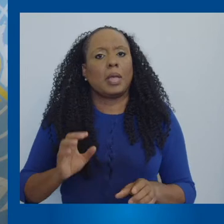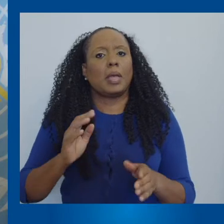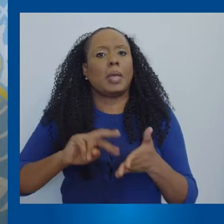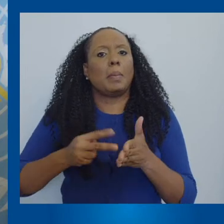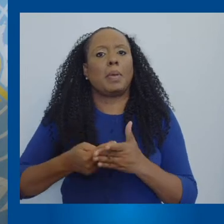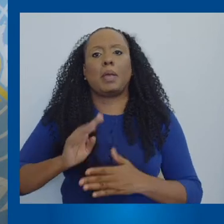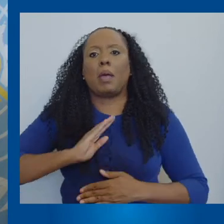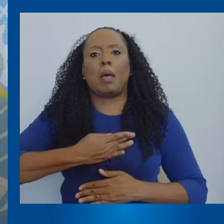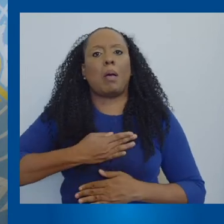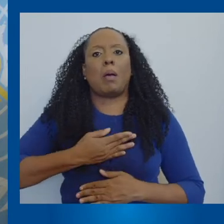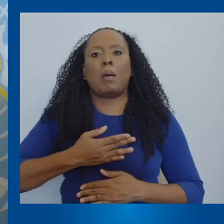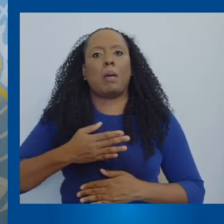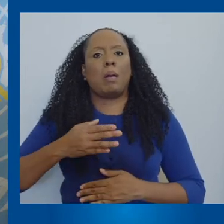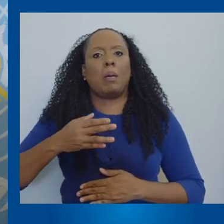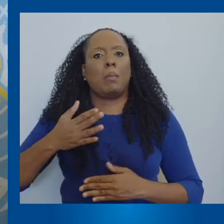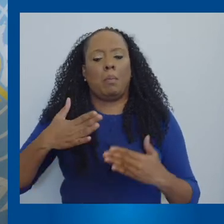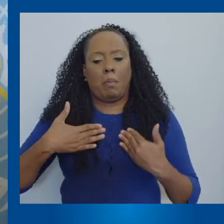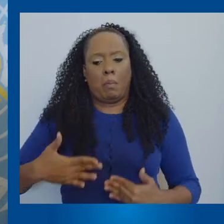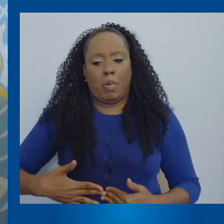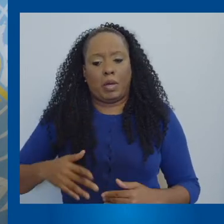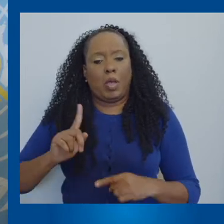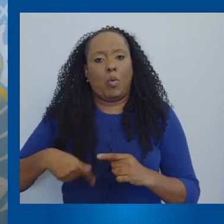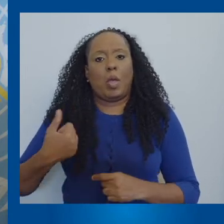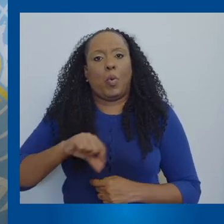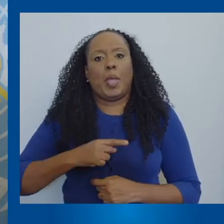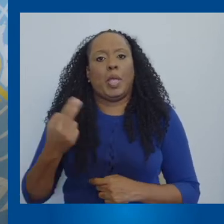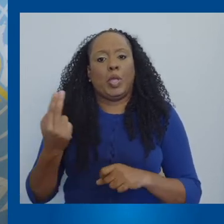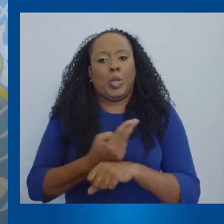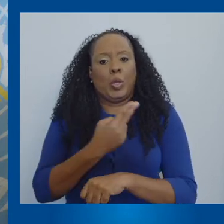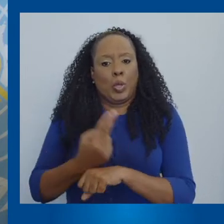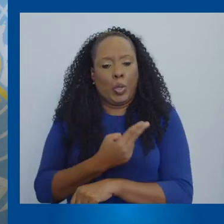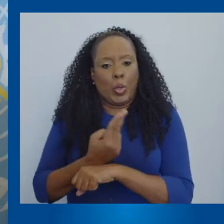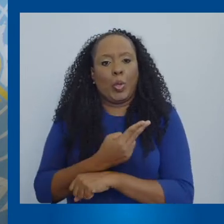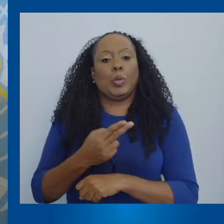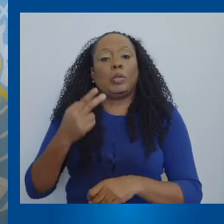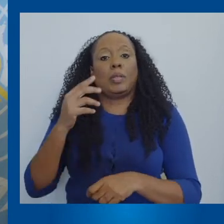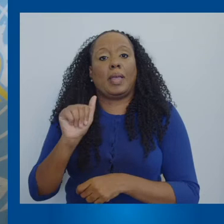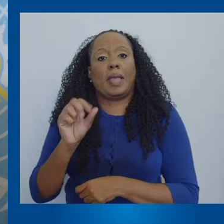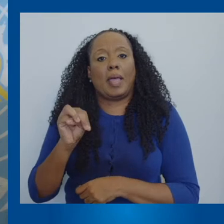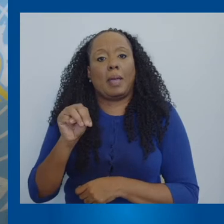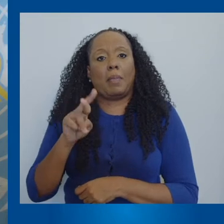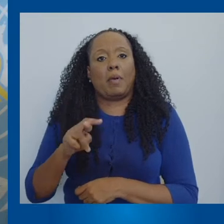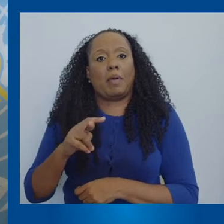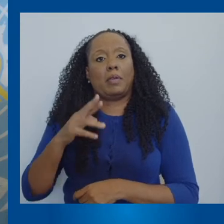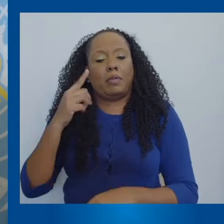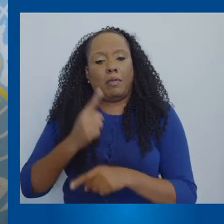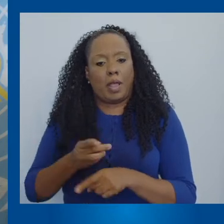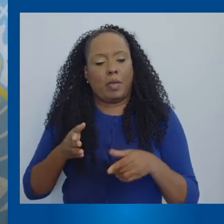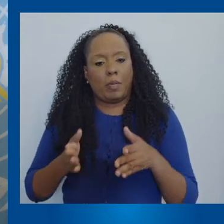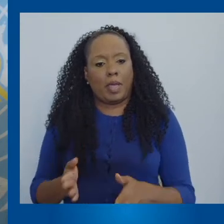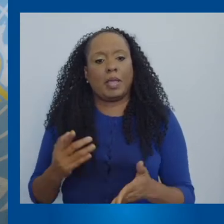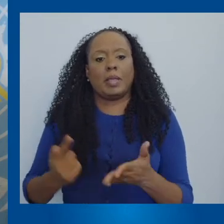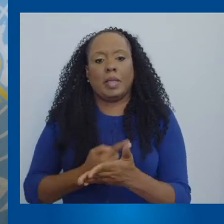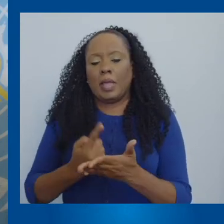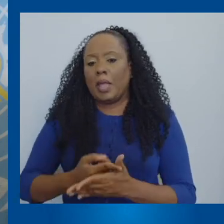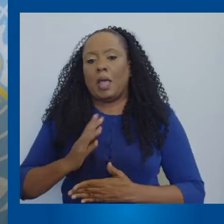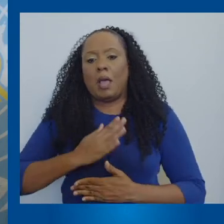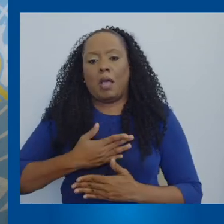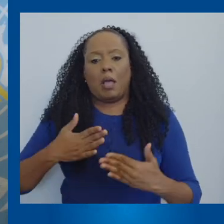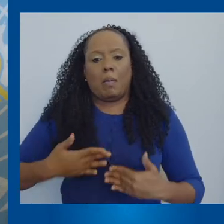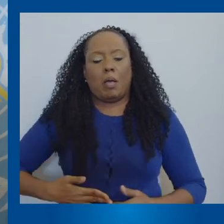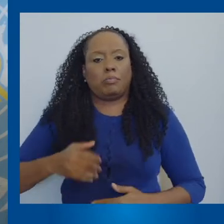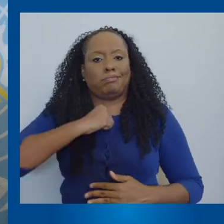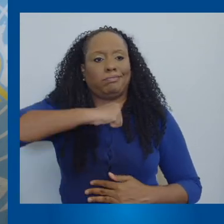wider triple planetary crisis, the crisis of climate change, the crisis of nature and biodiversity loss, and the crisis of pollution